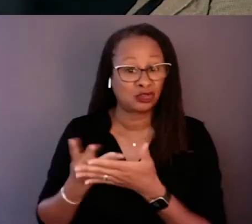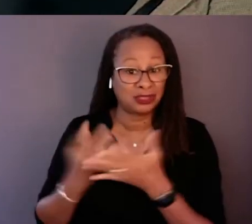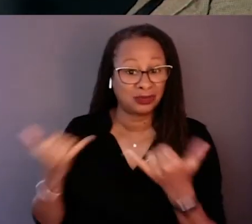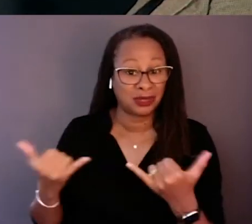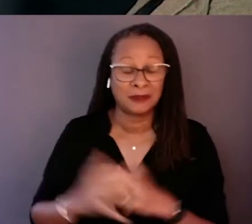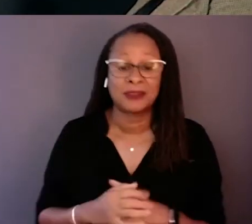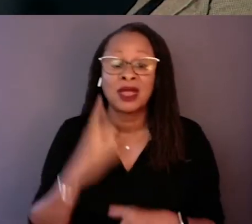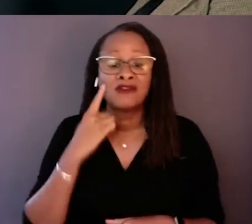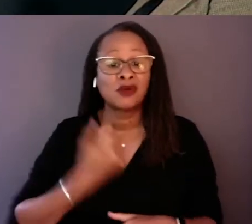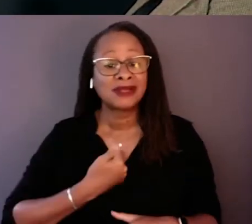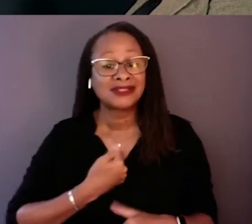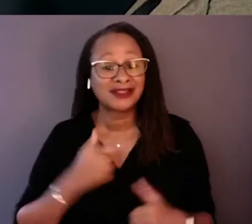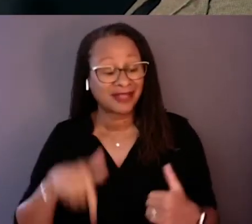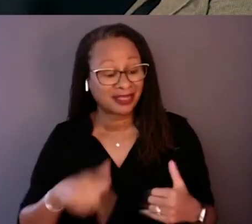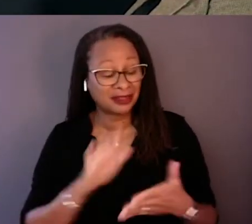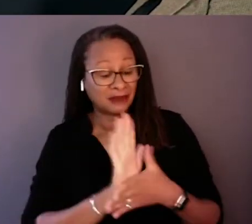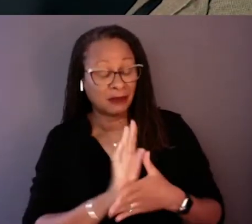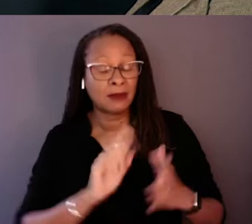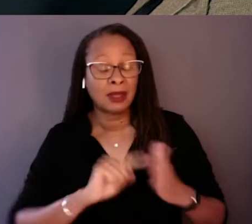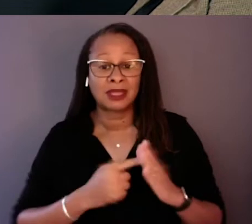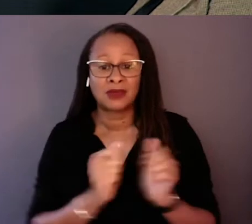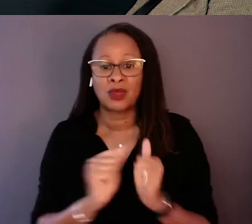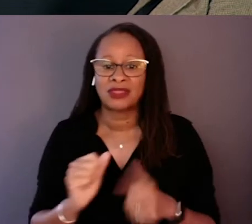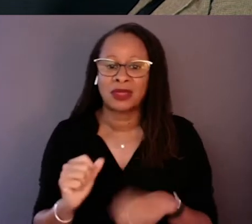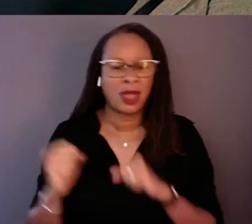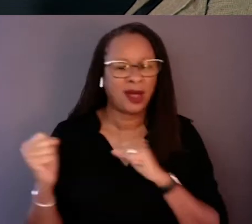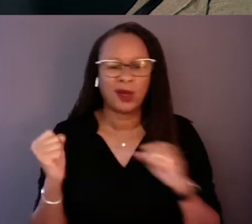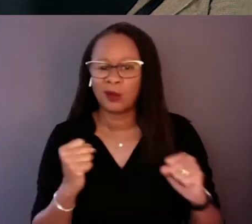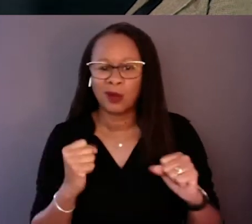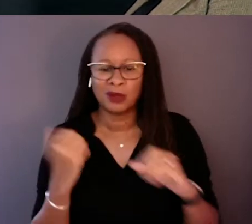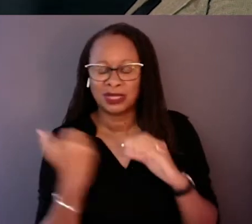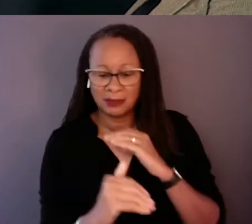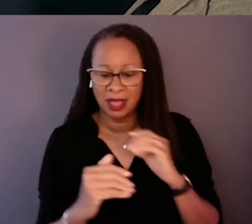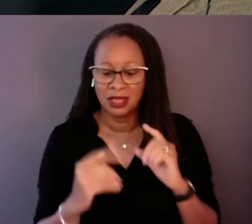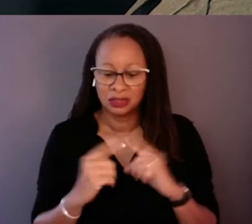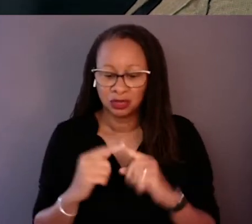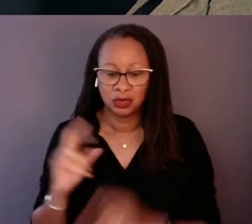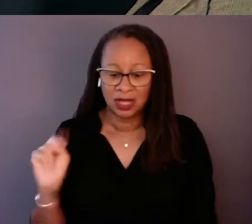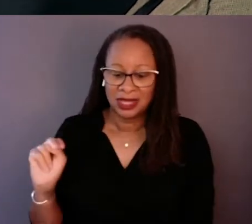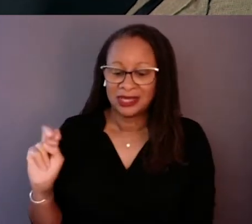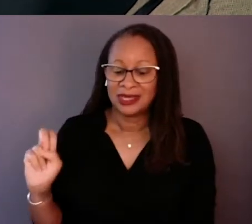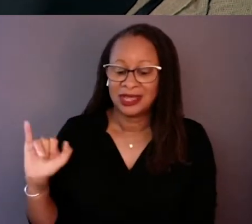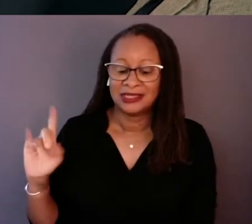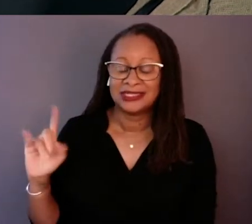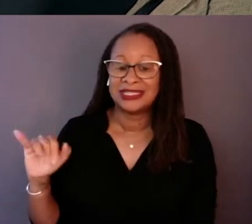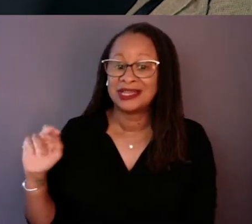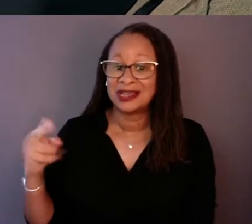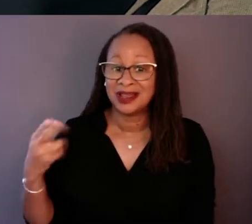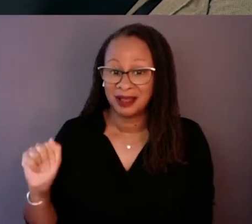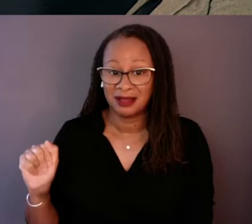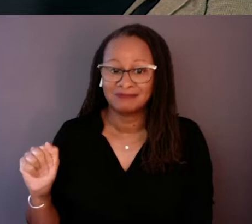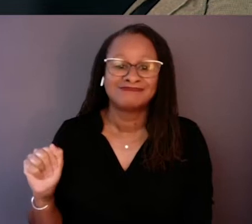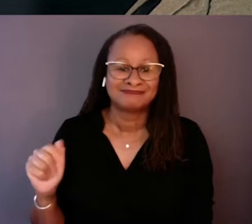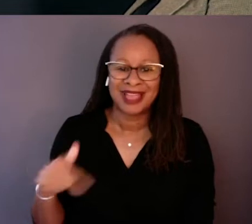For me, this film really began with a cold email to Nadinha, who you mentioned. I had read about her work and felt really inspired by